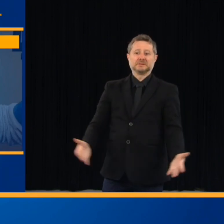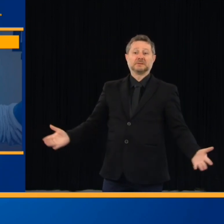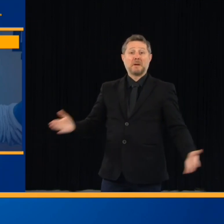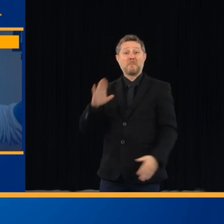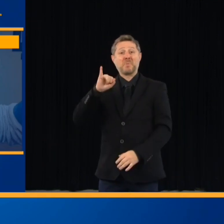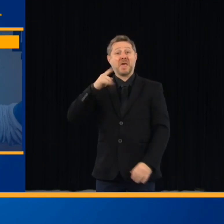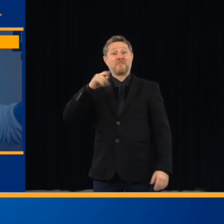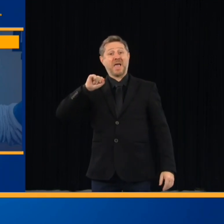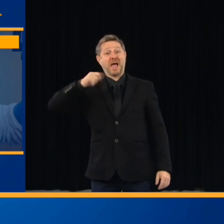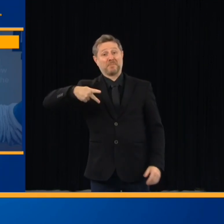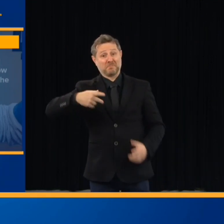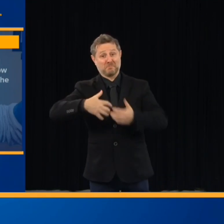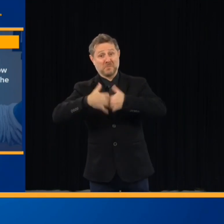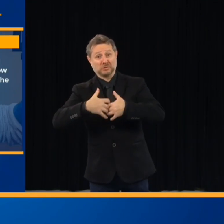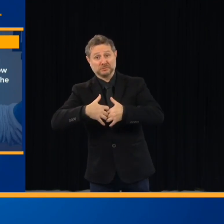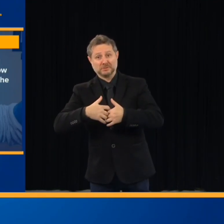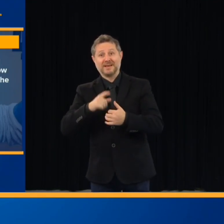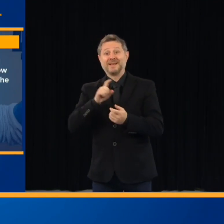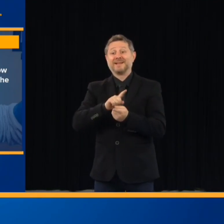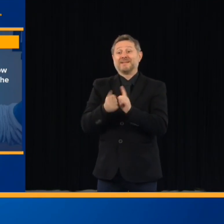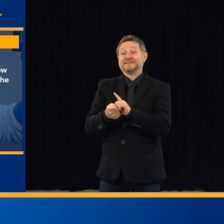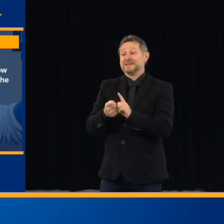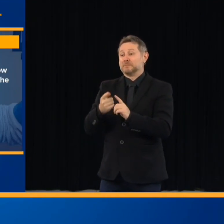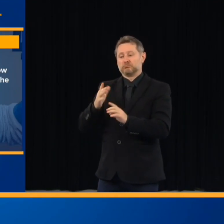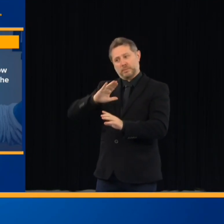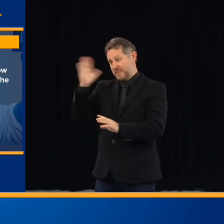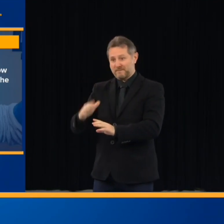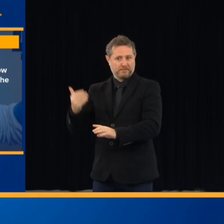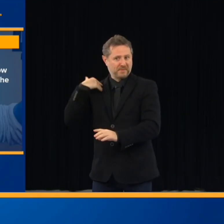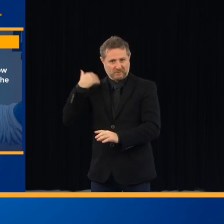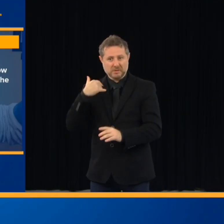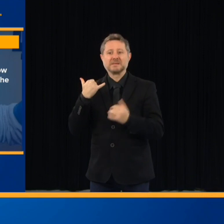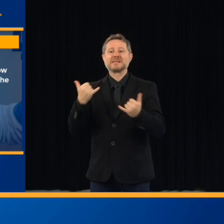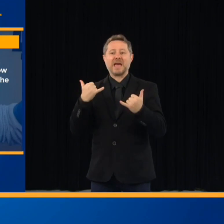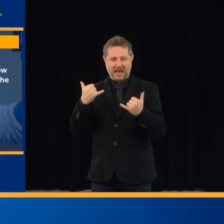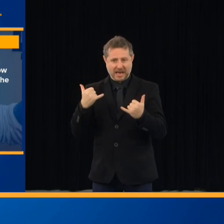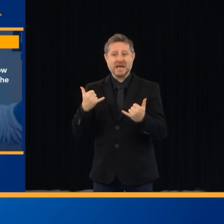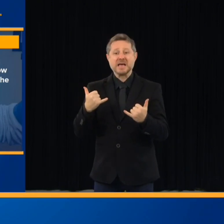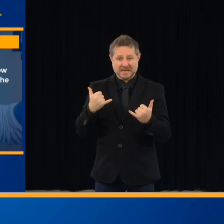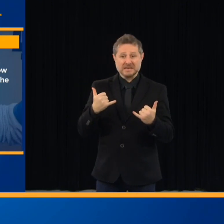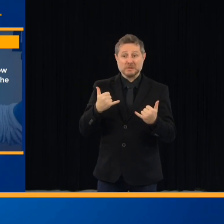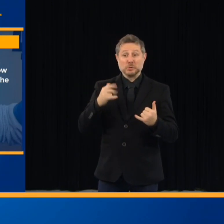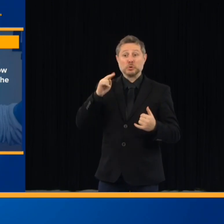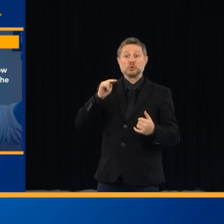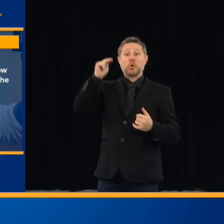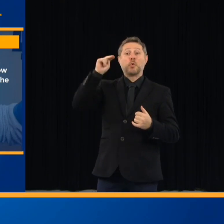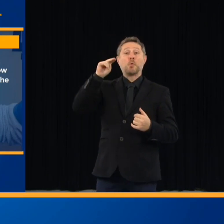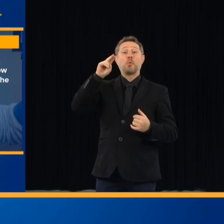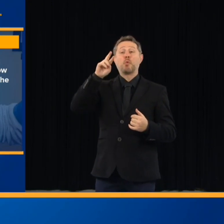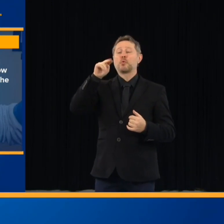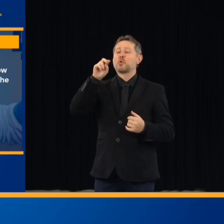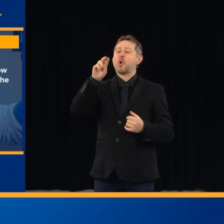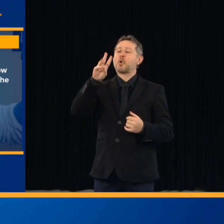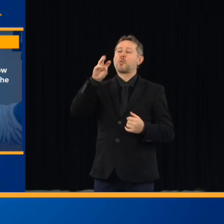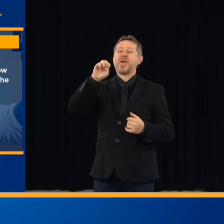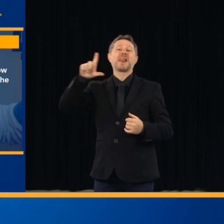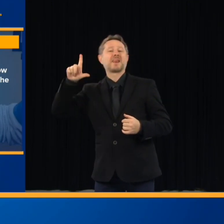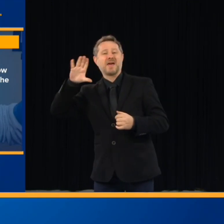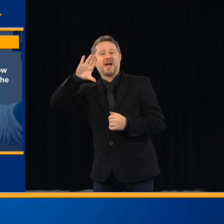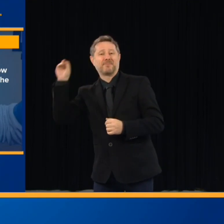been done before, but Northwell, which is one of our premier healthcare systems, has developed a